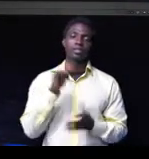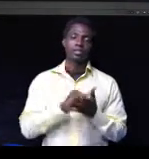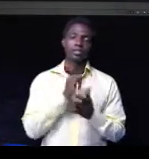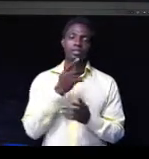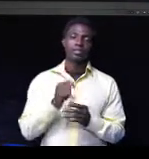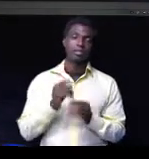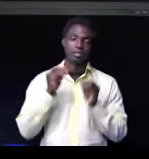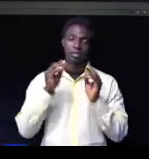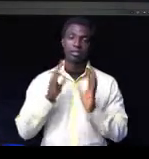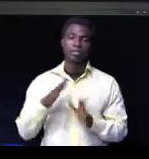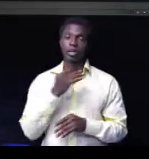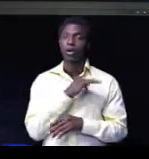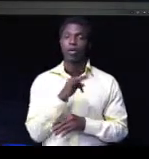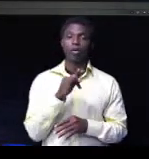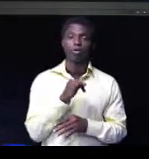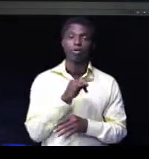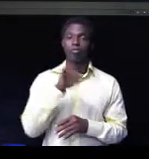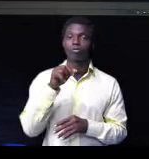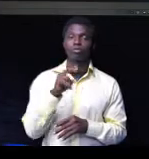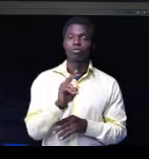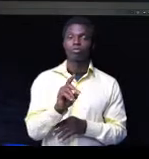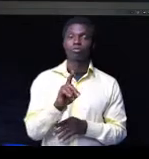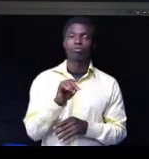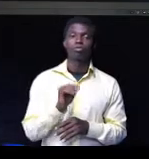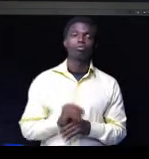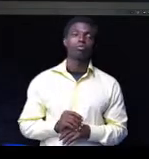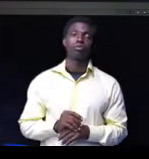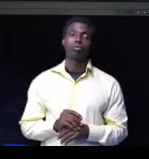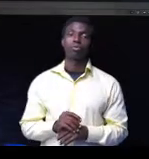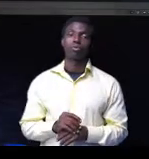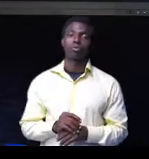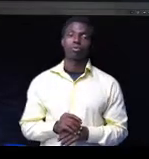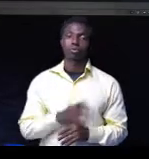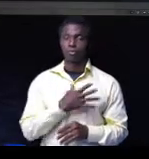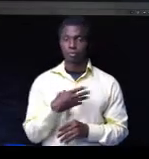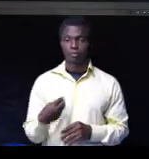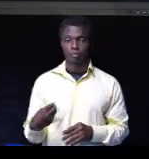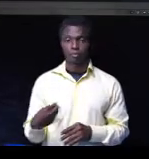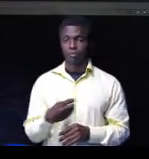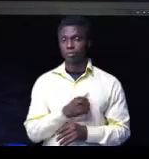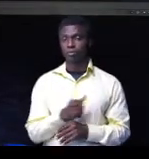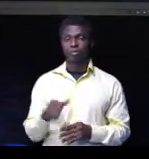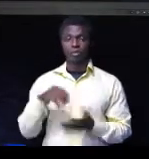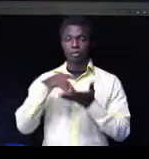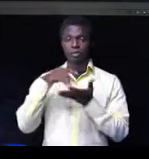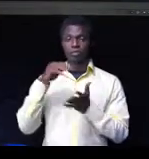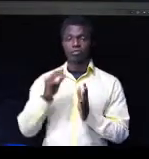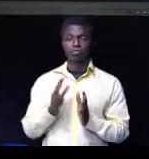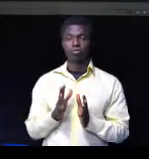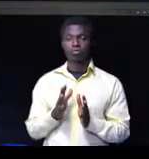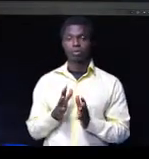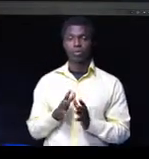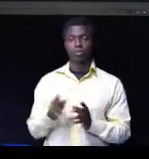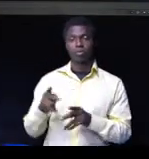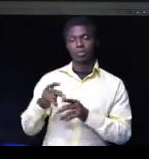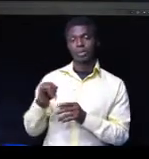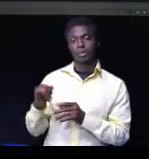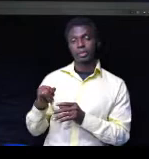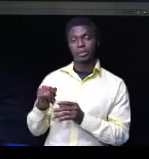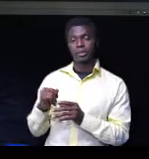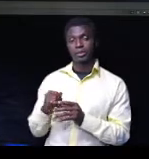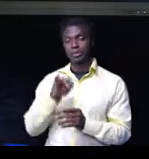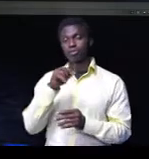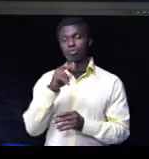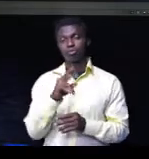the instructor. The teacher of the judo is called sensei. And a student practicing judo is